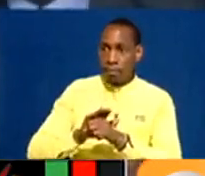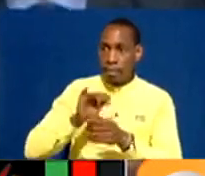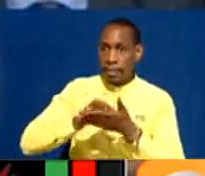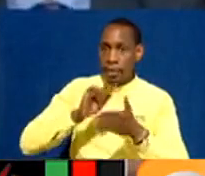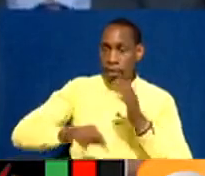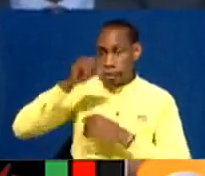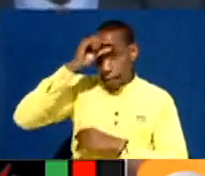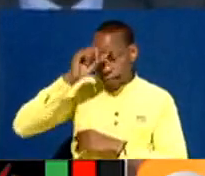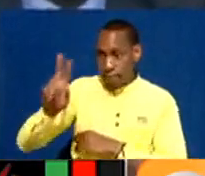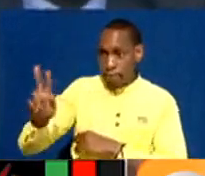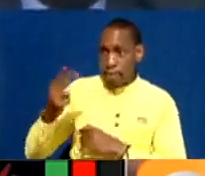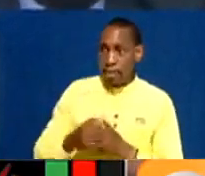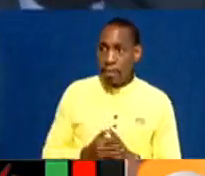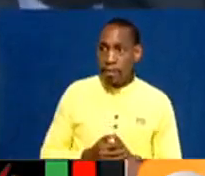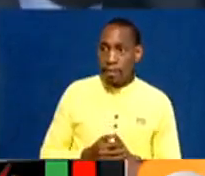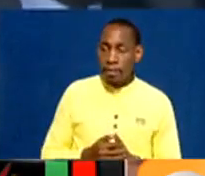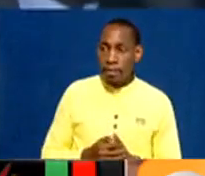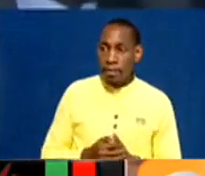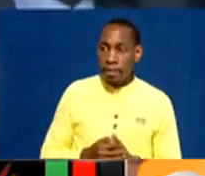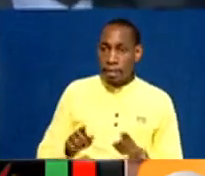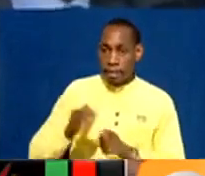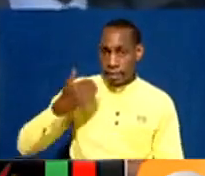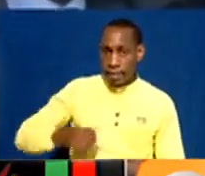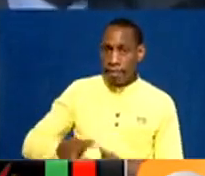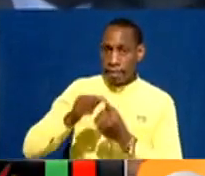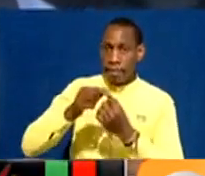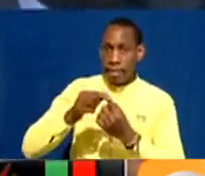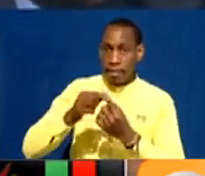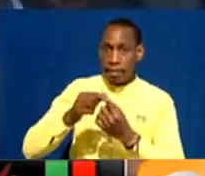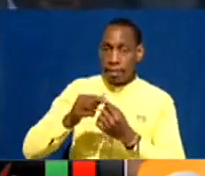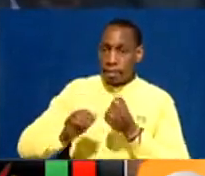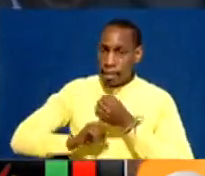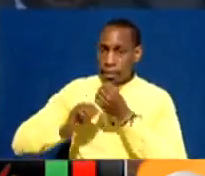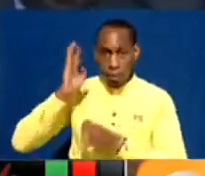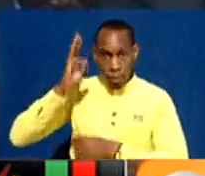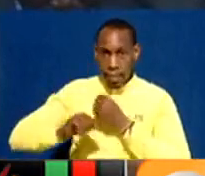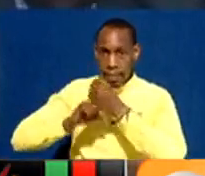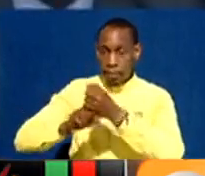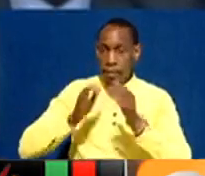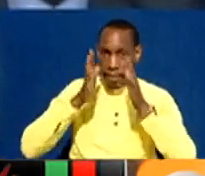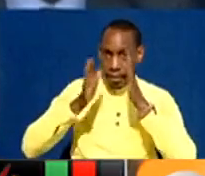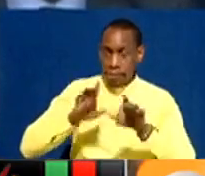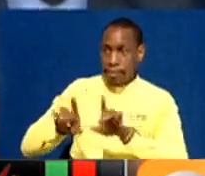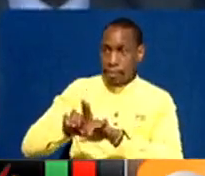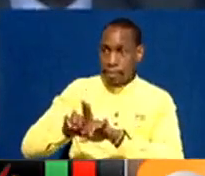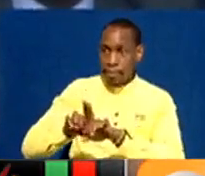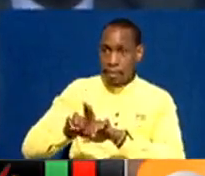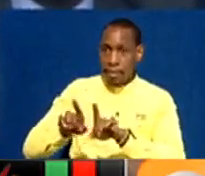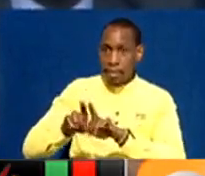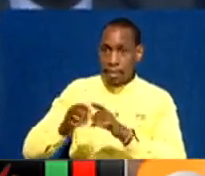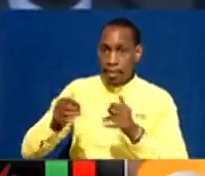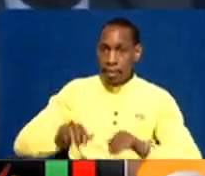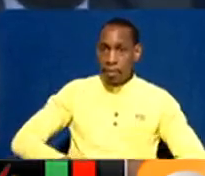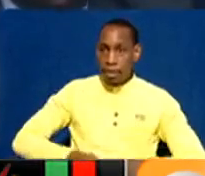that the government of kenya and myself in particular will support those initiatives that will be